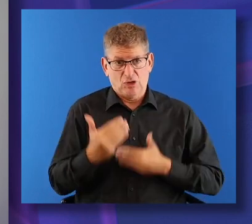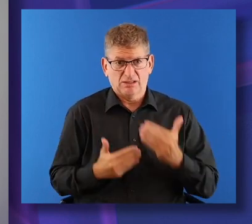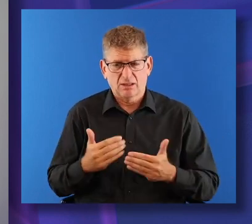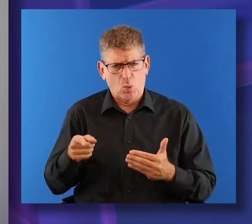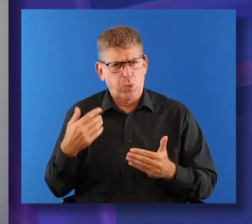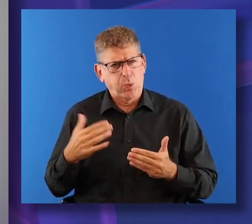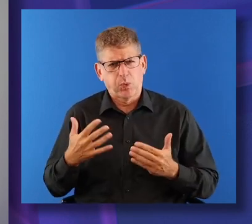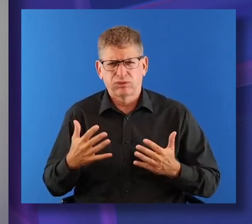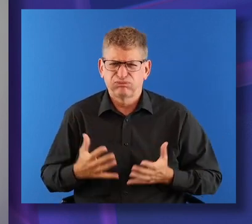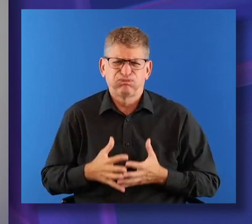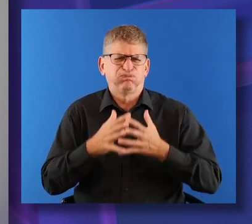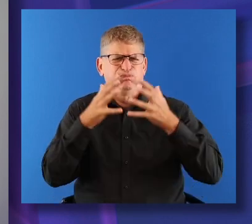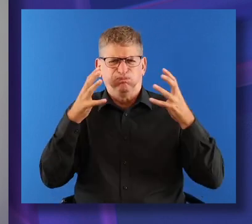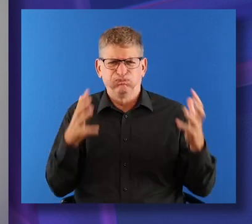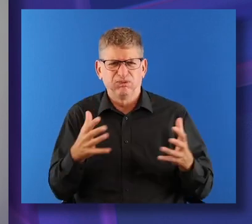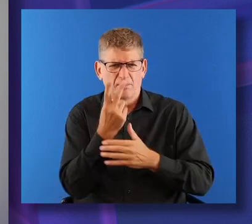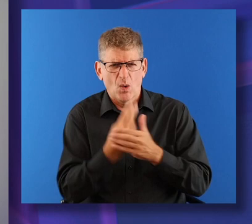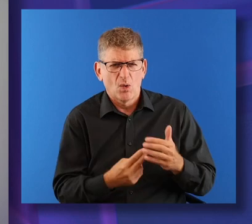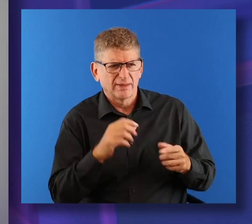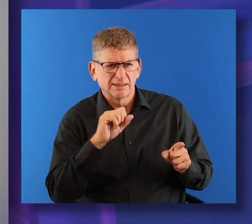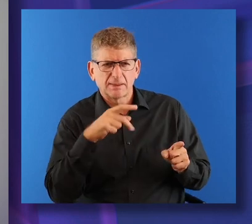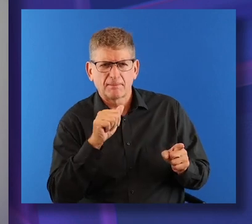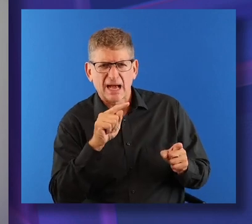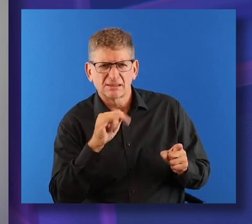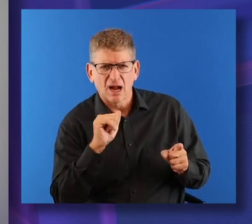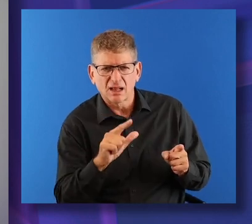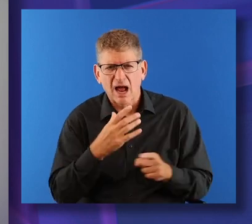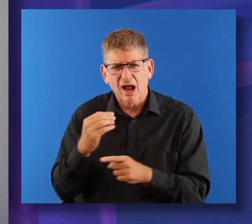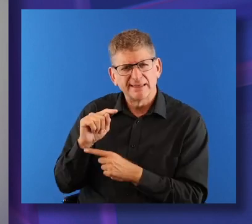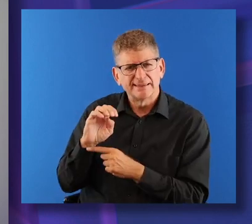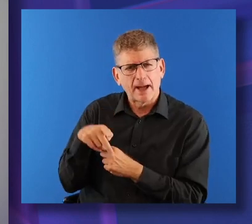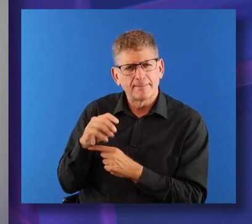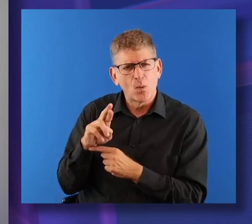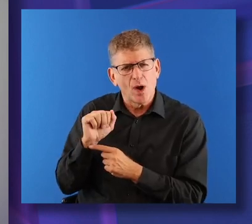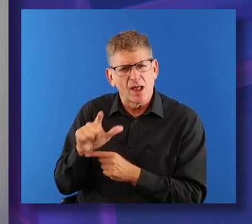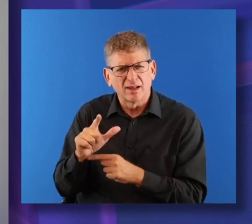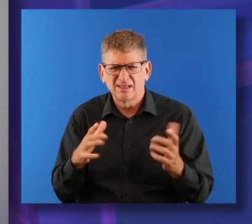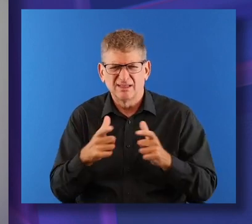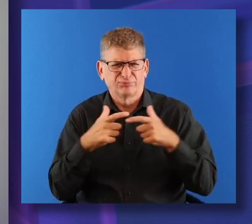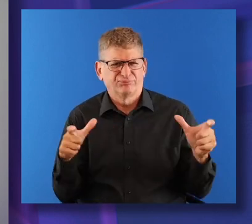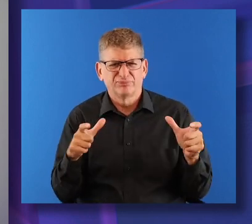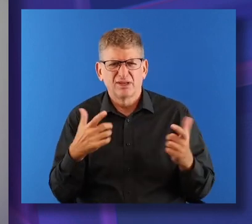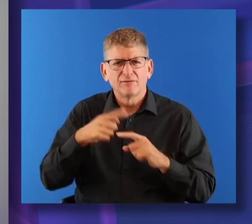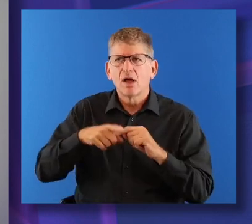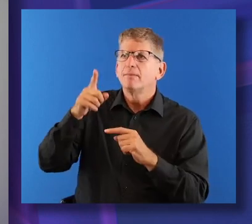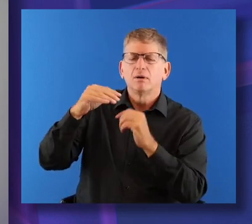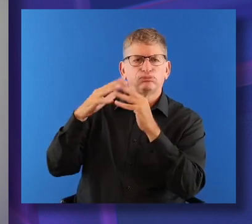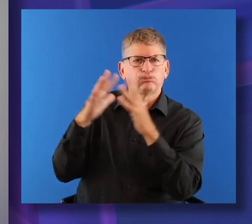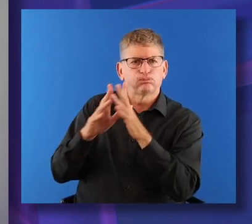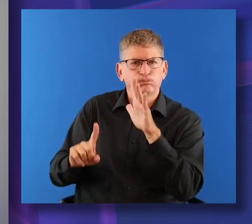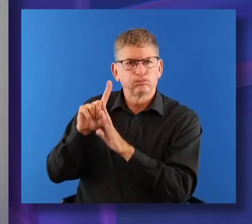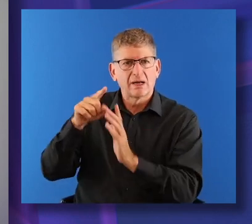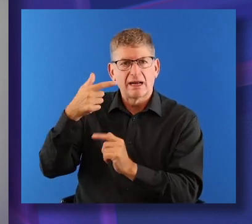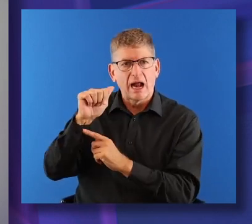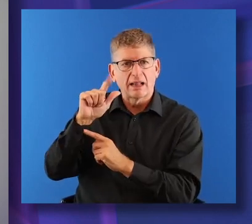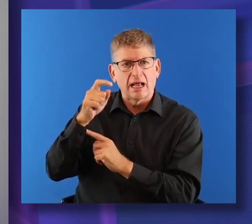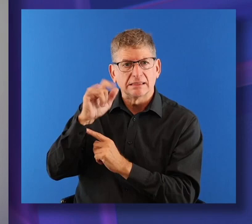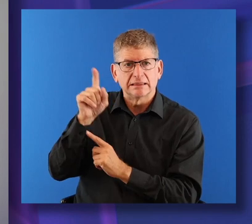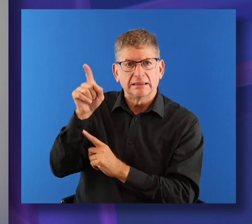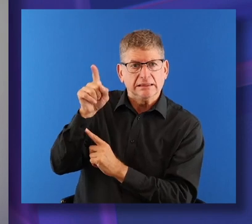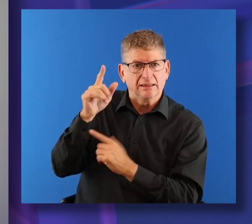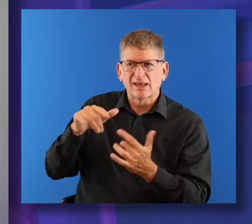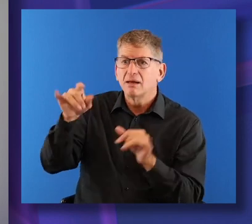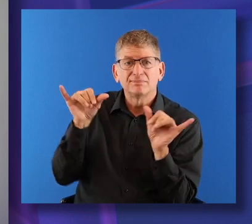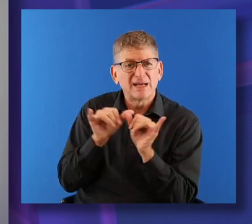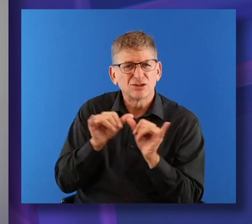the scales of light years and giga years, to the scale of molecules at nanometers and femtoseconds. Our